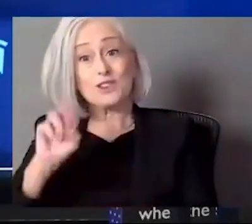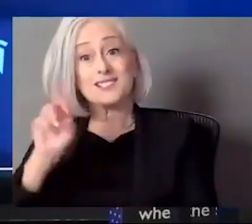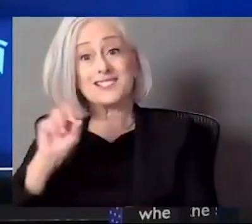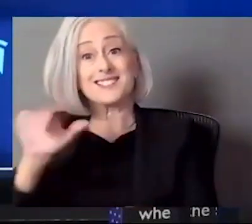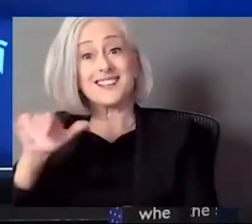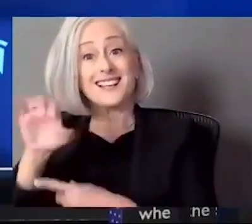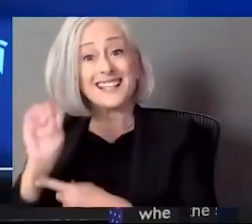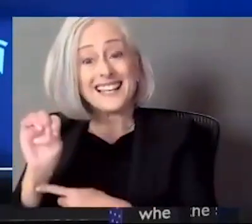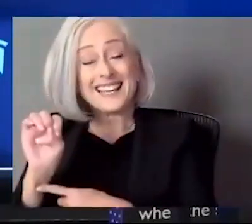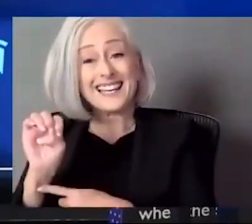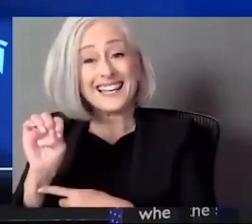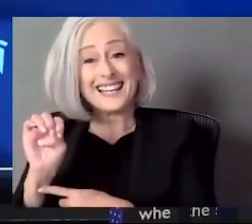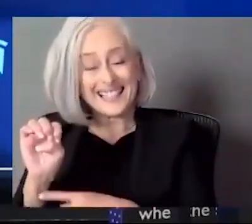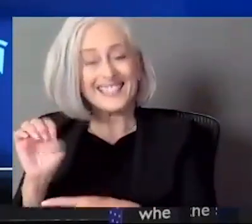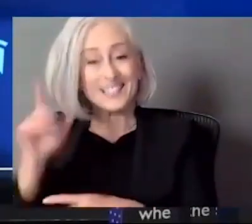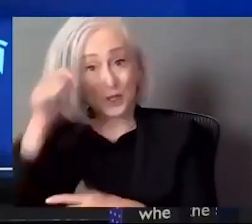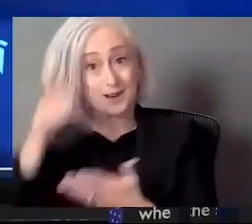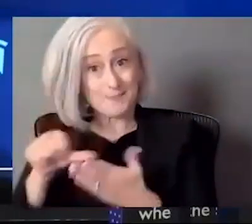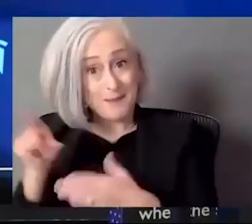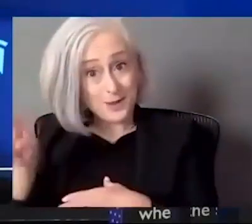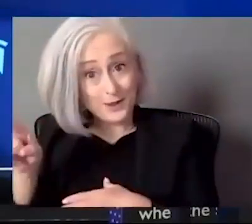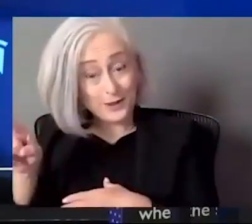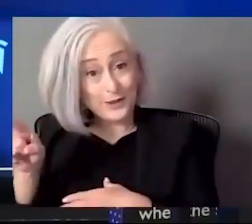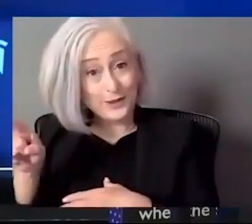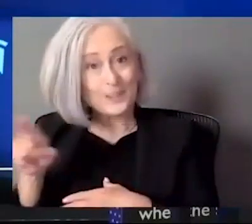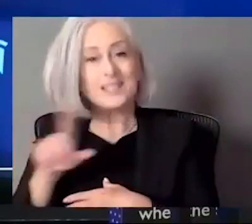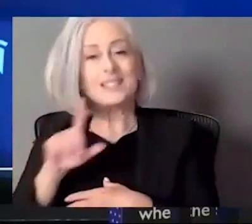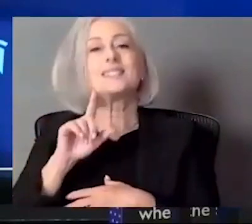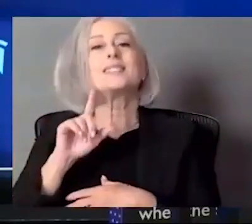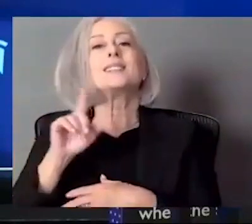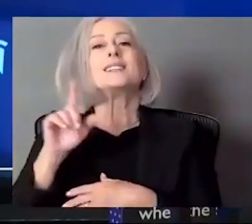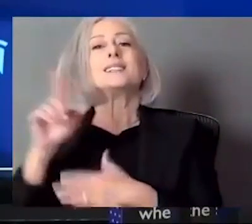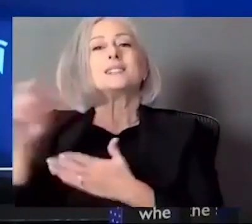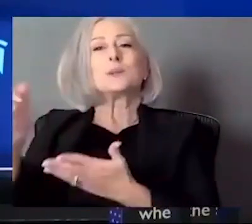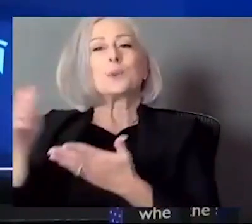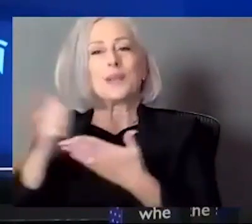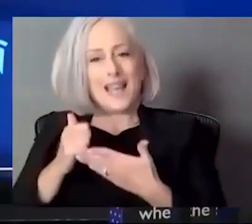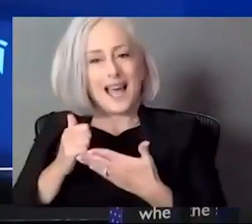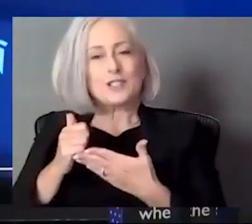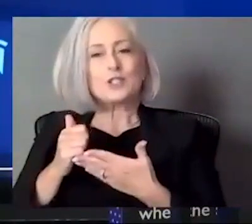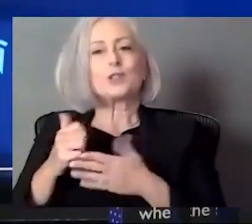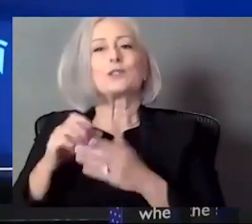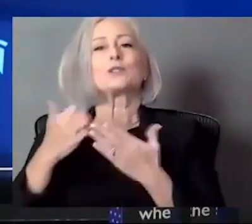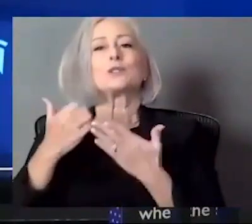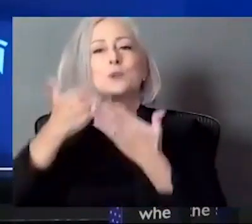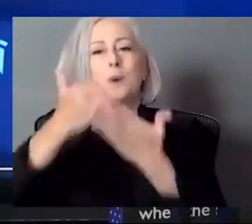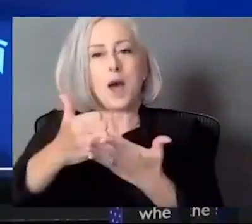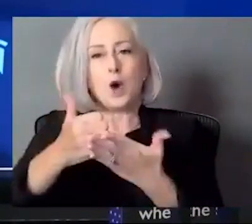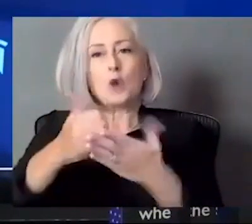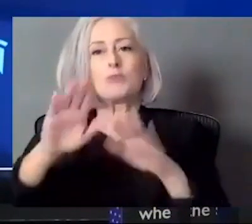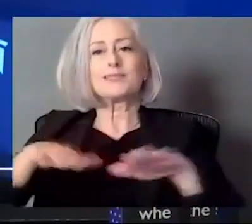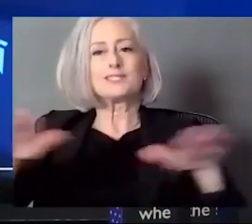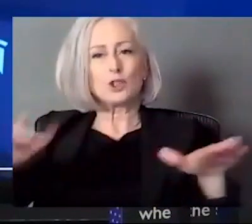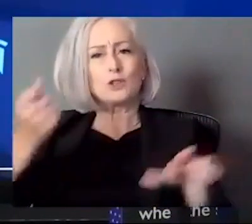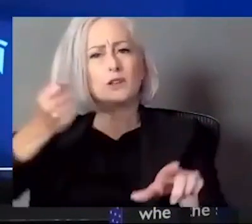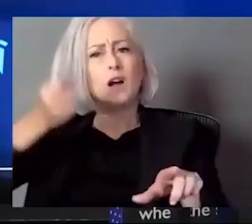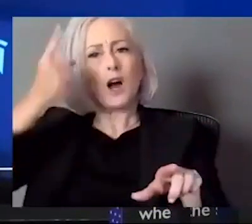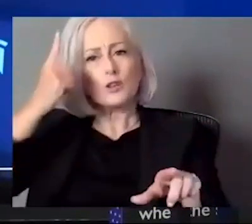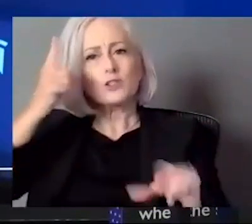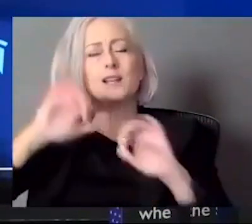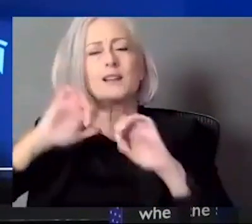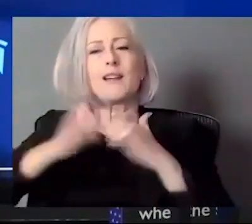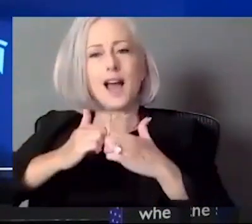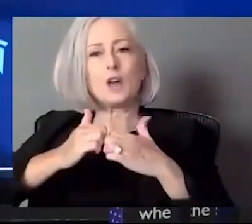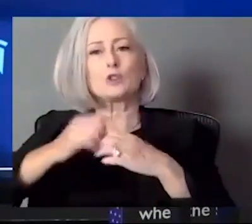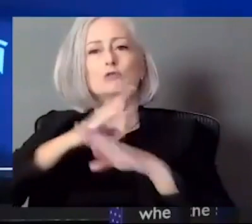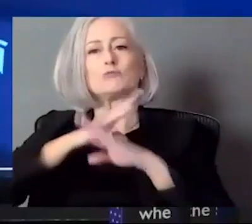back. Jess asked the 7-year-old to help younger children understand the pillars of infection prevention and control, and in a series of short